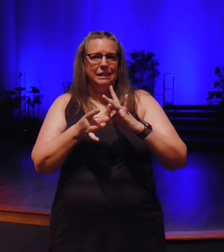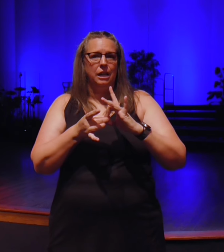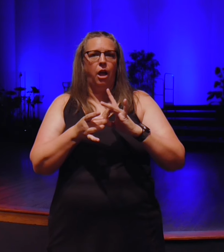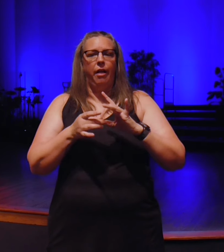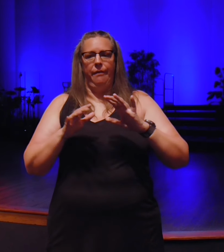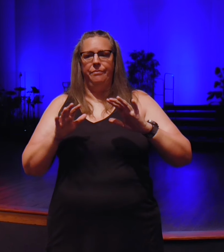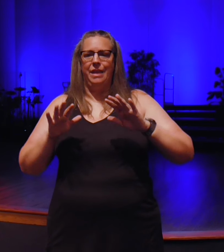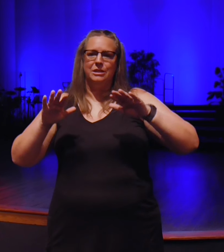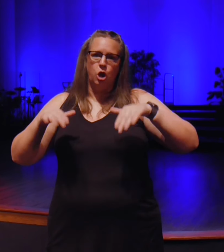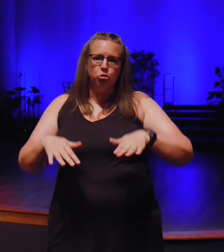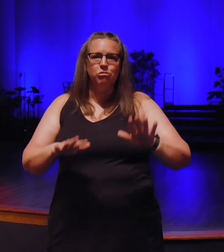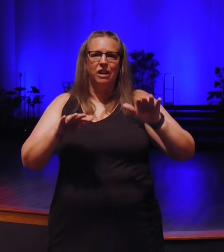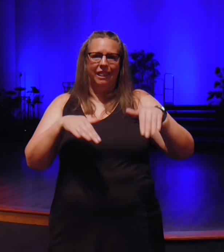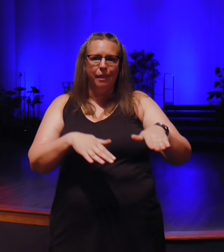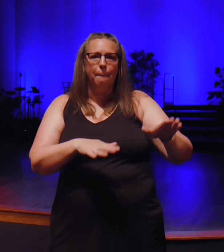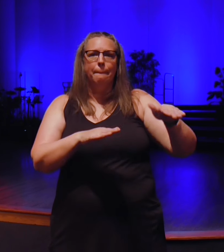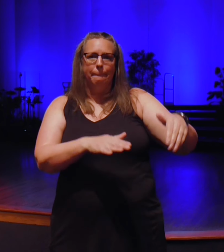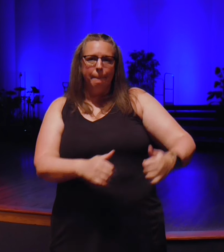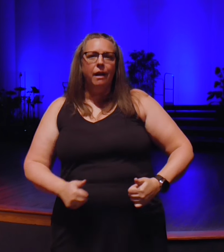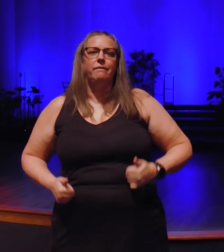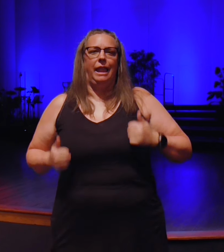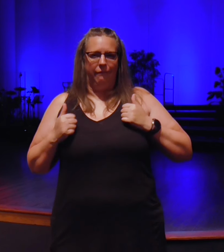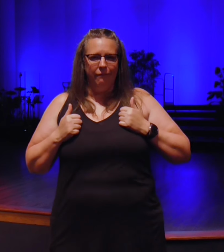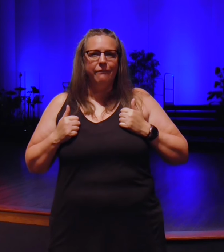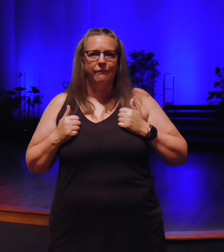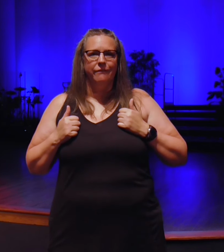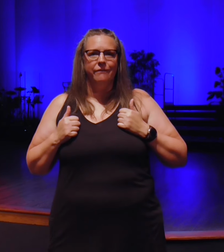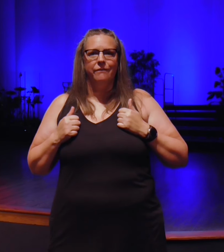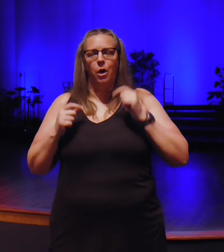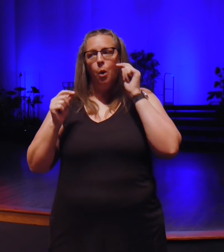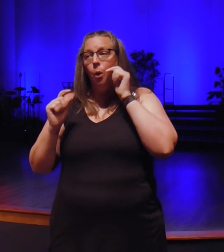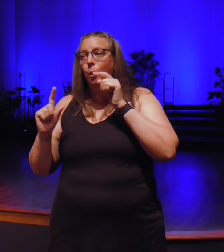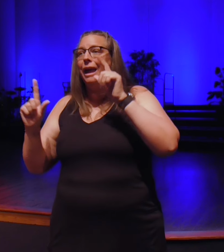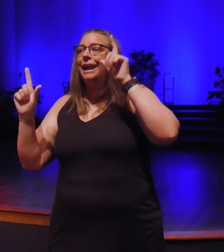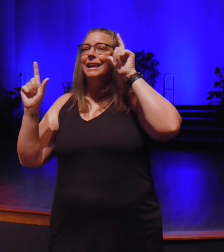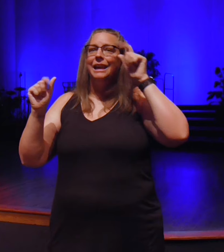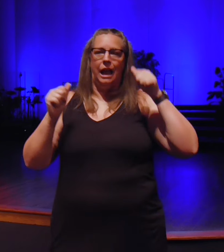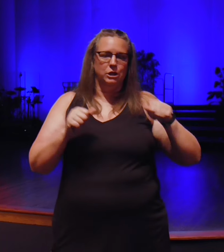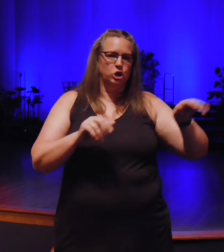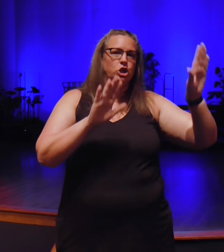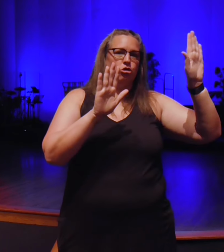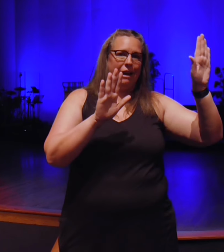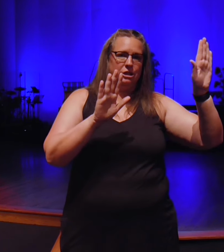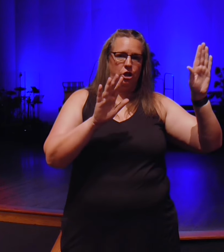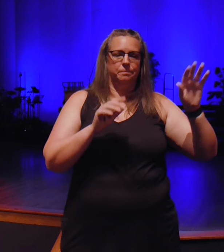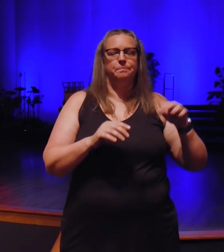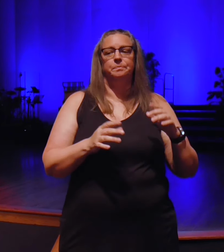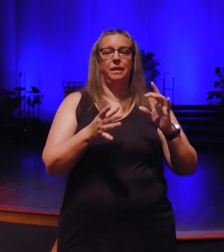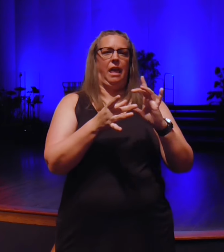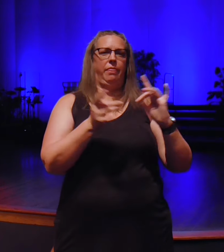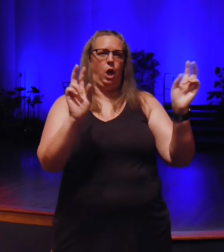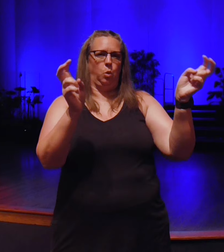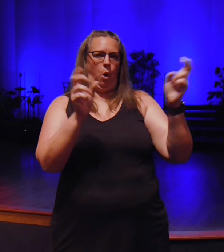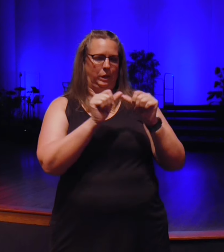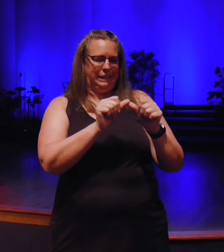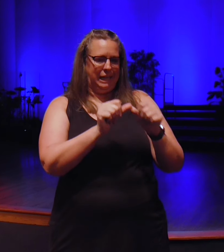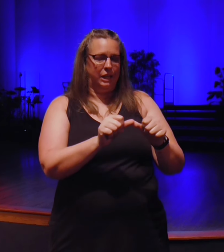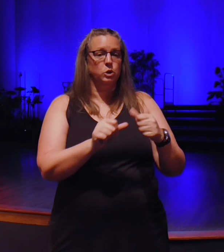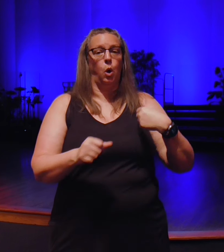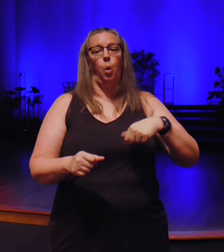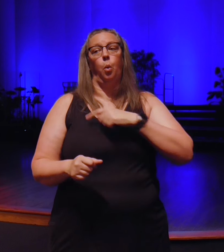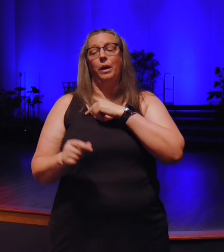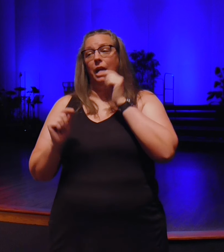life, awakening and surrendering. He continues, at birth we were awakened and emerged to